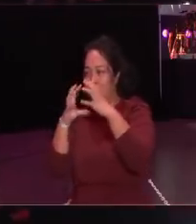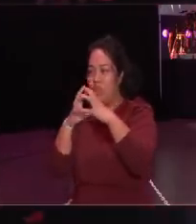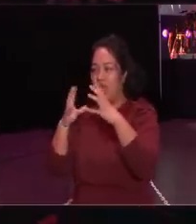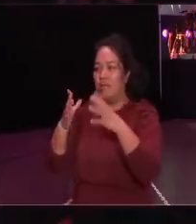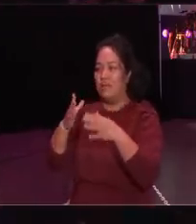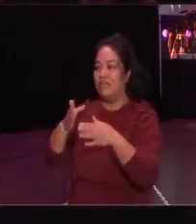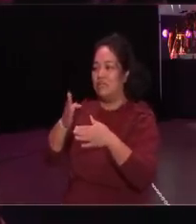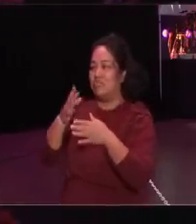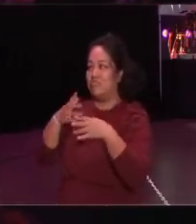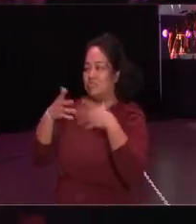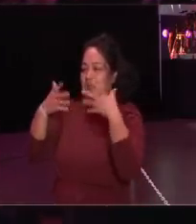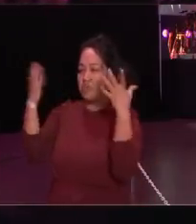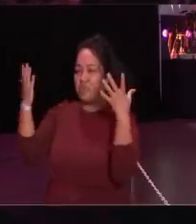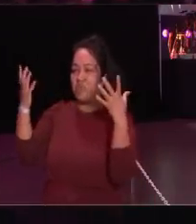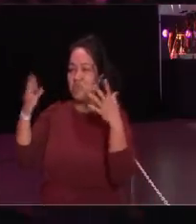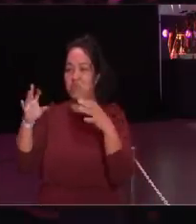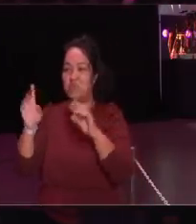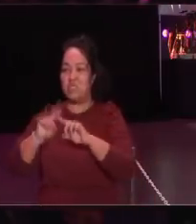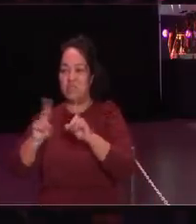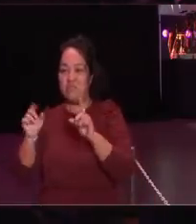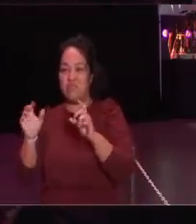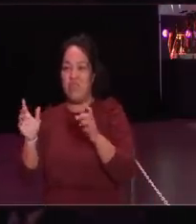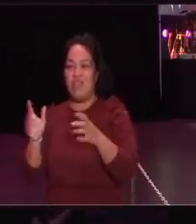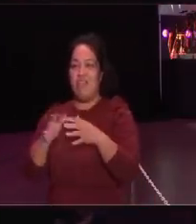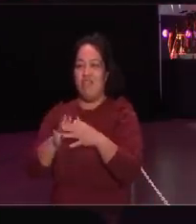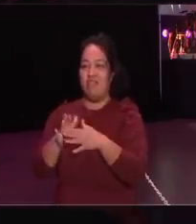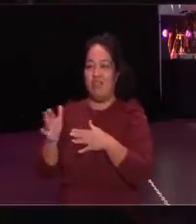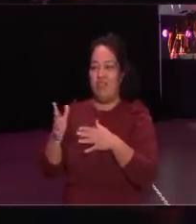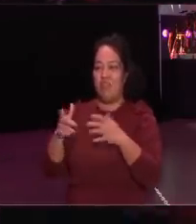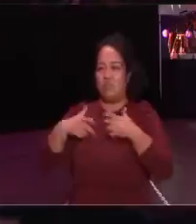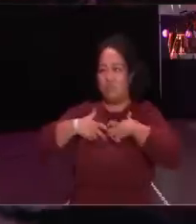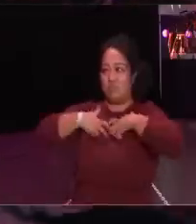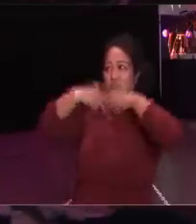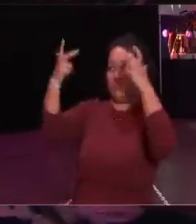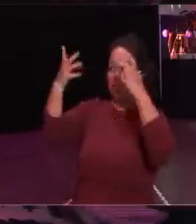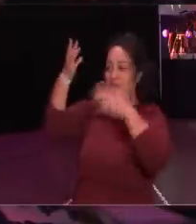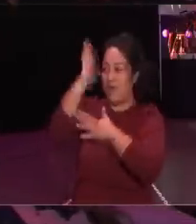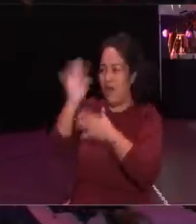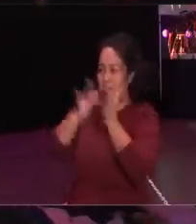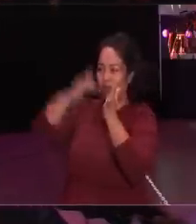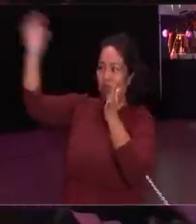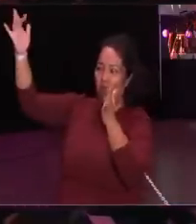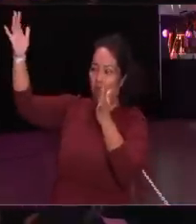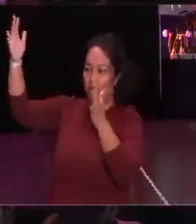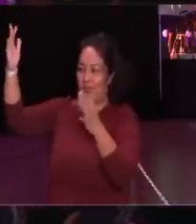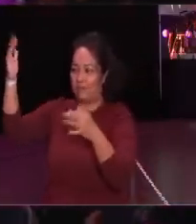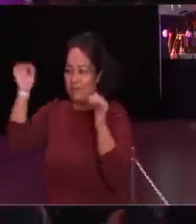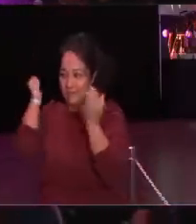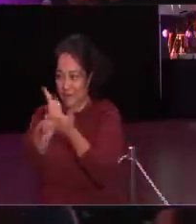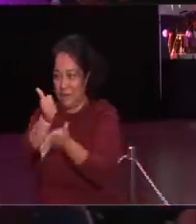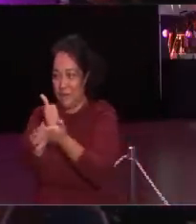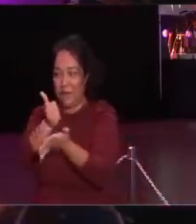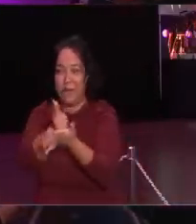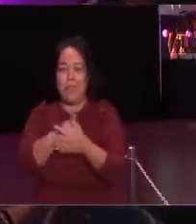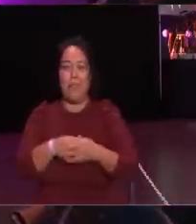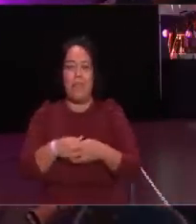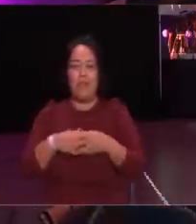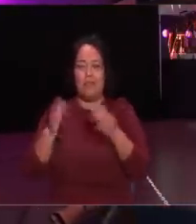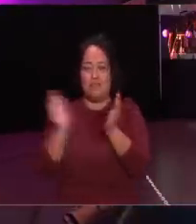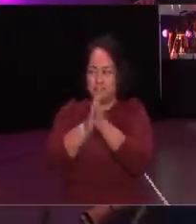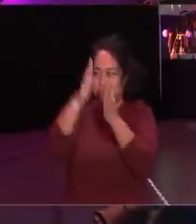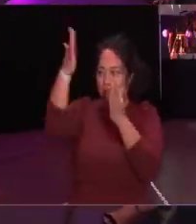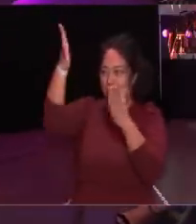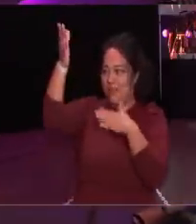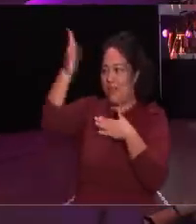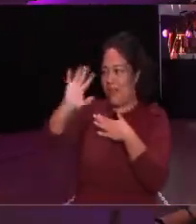Pero nosotros vamos a gritar al Señor but de la gloria. We are going to scream to the God of glory. Vamos a alabar al Señor de la gloria. We are going to